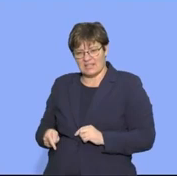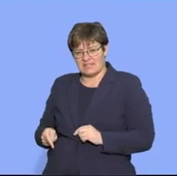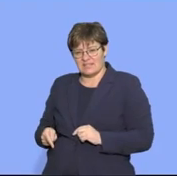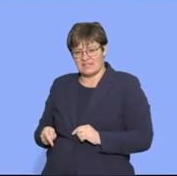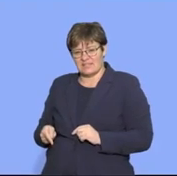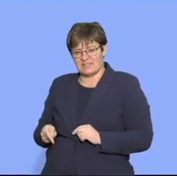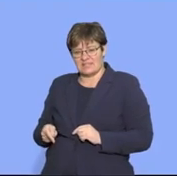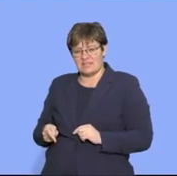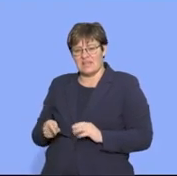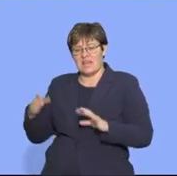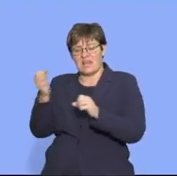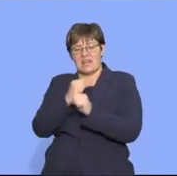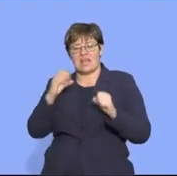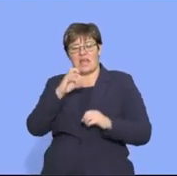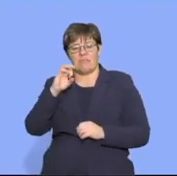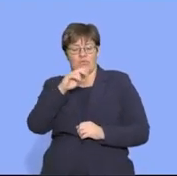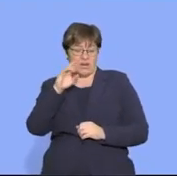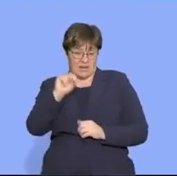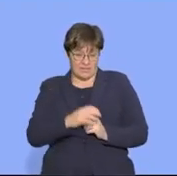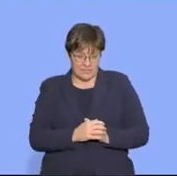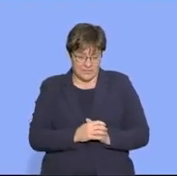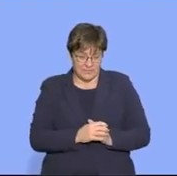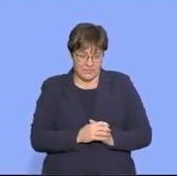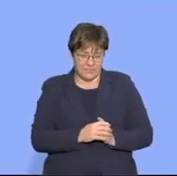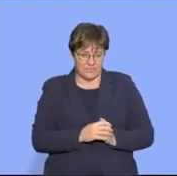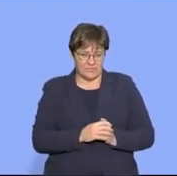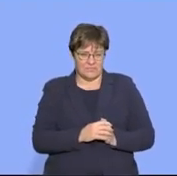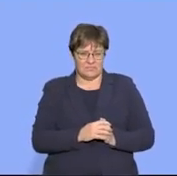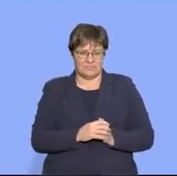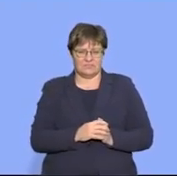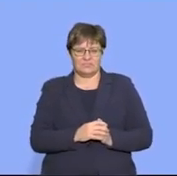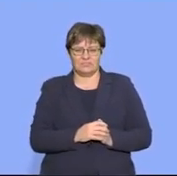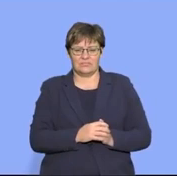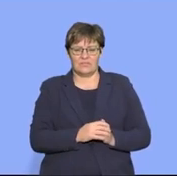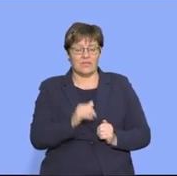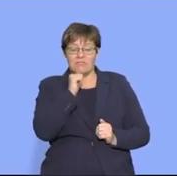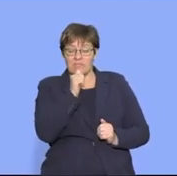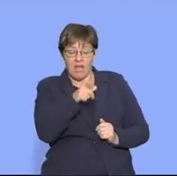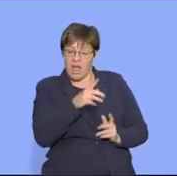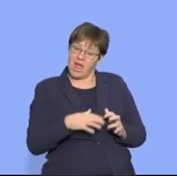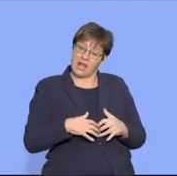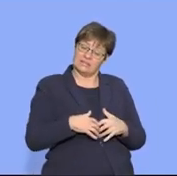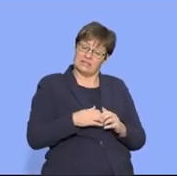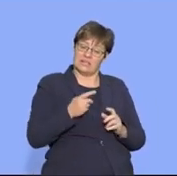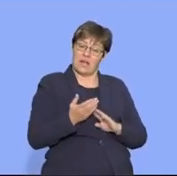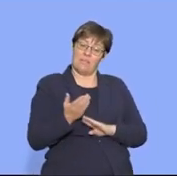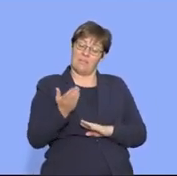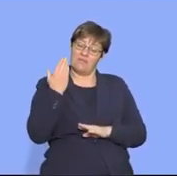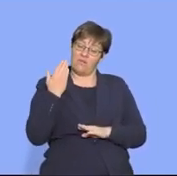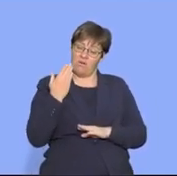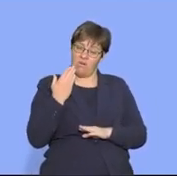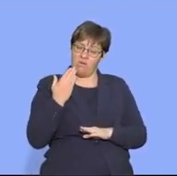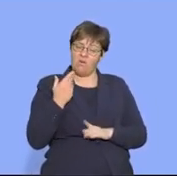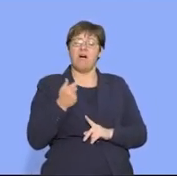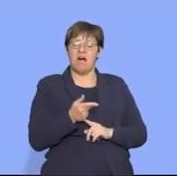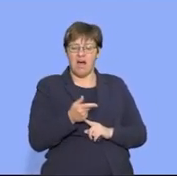the beginning of the Cambrian explosion. Even though what existed